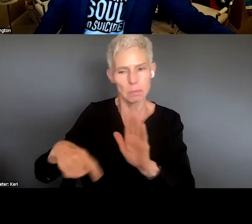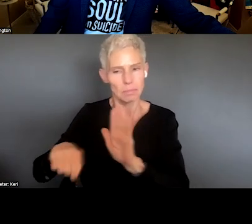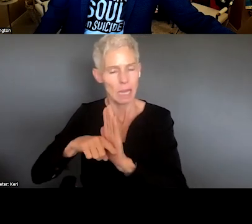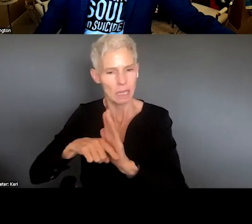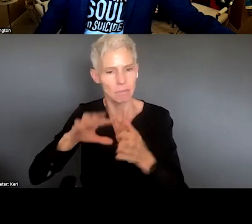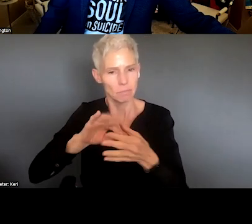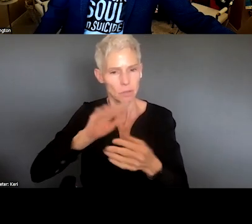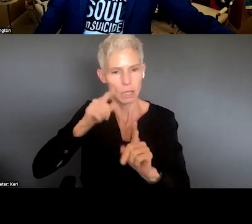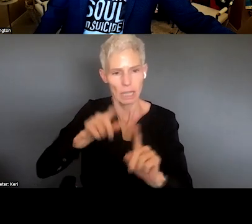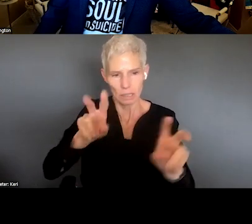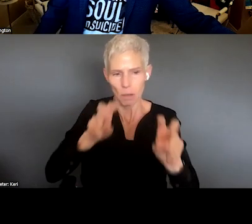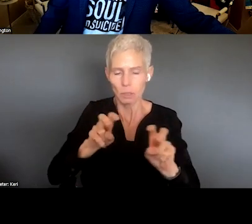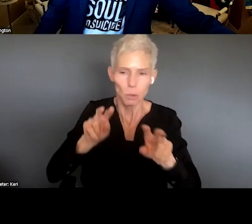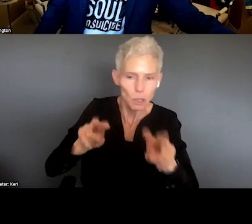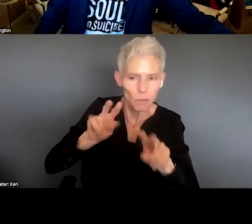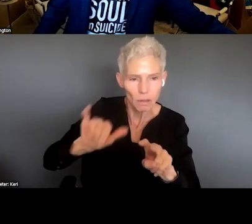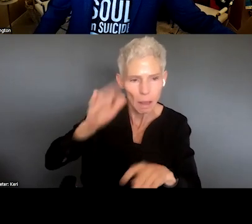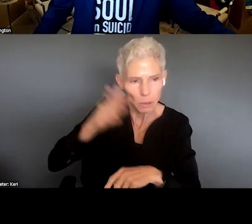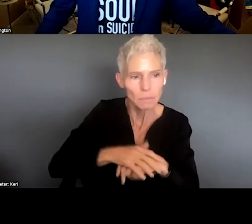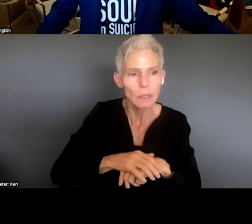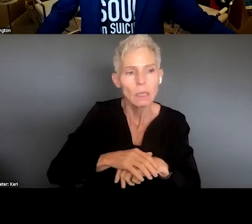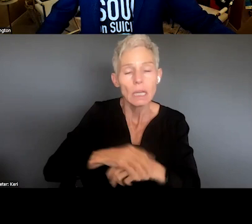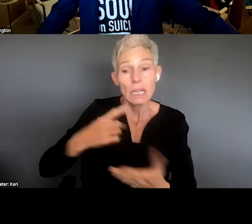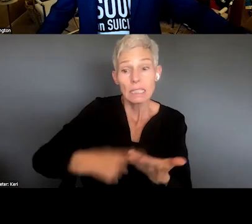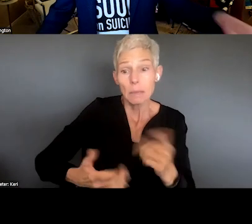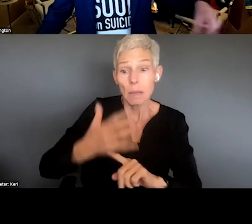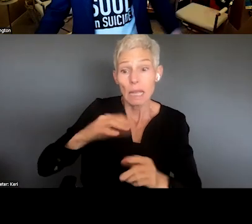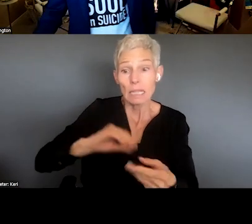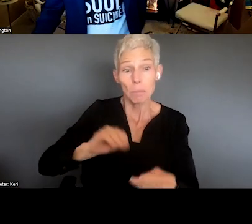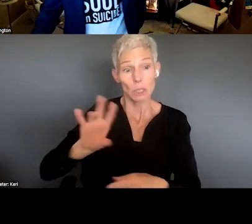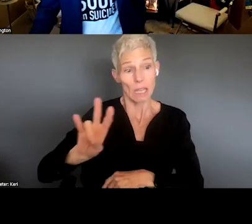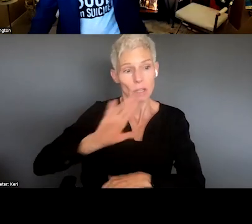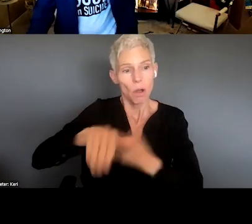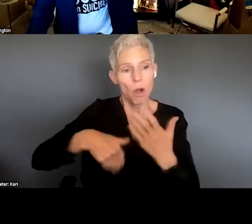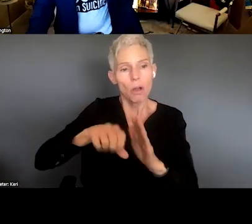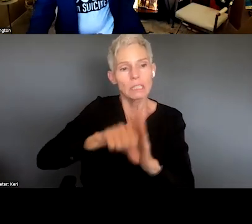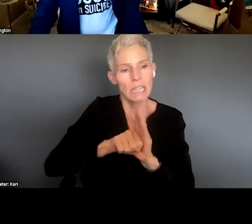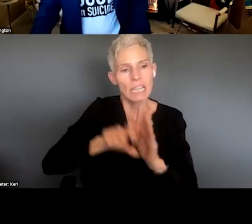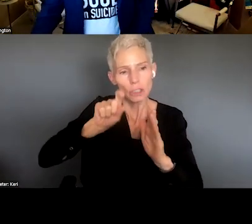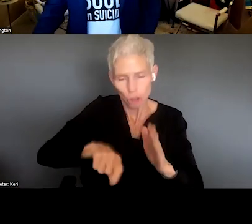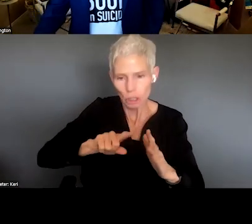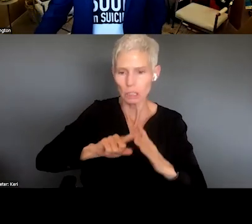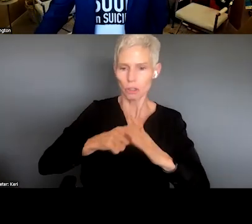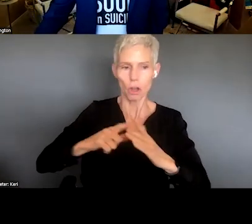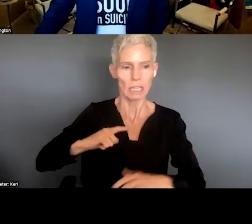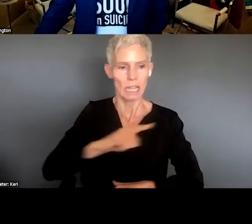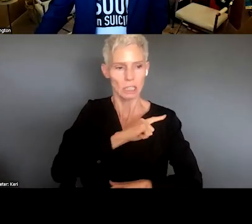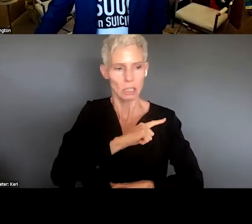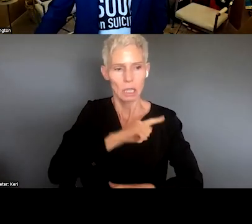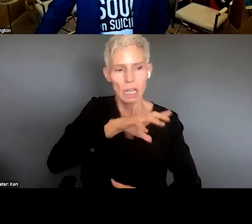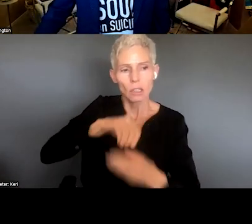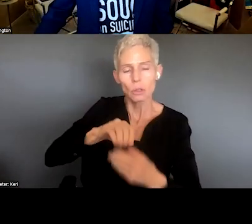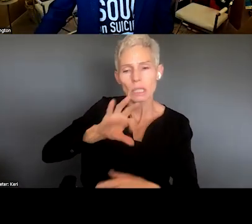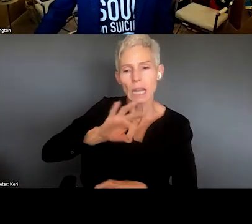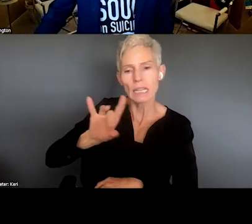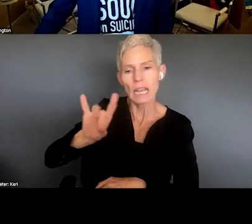that presentation. Debate 7, all states should enact legislation that includes a 988 fee, similar to how we